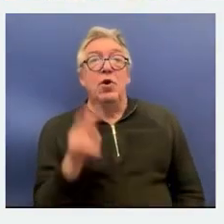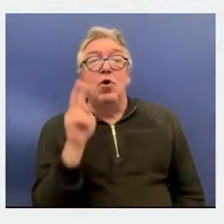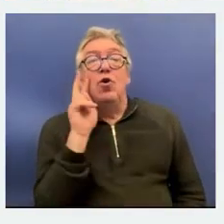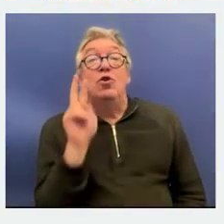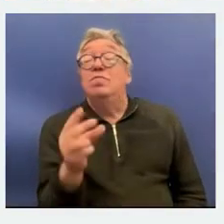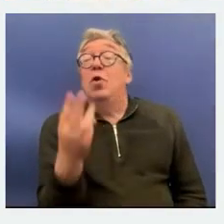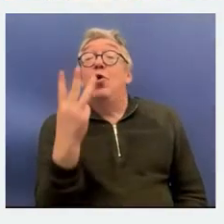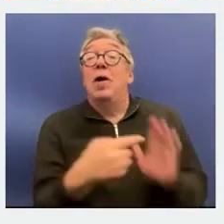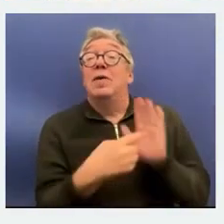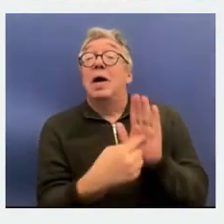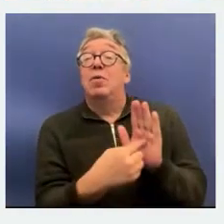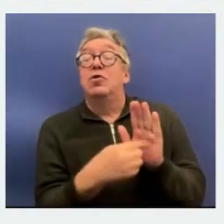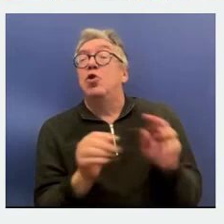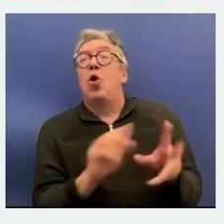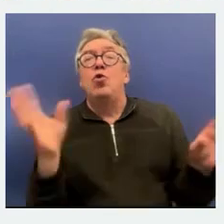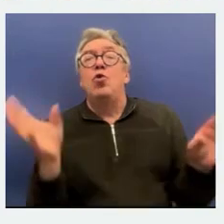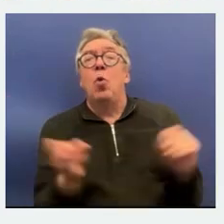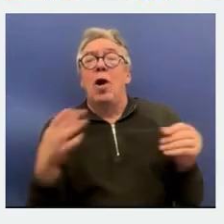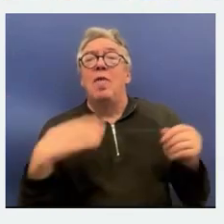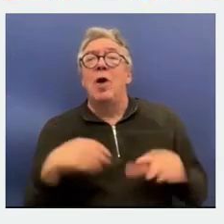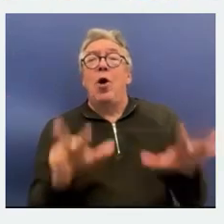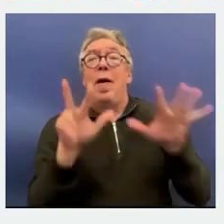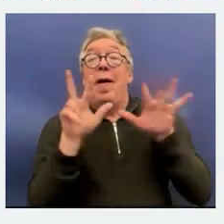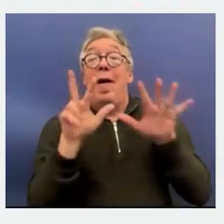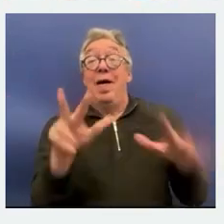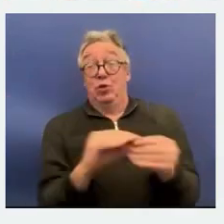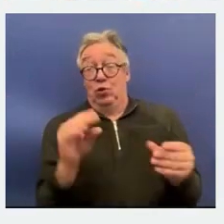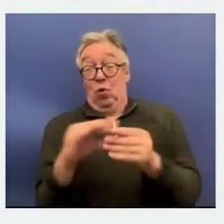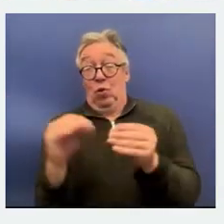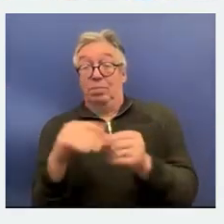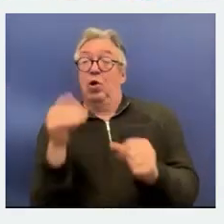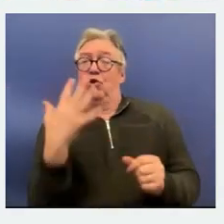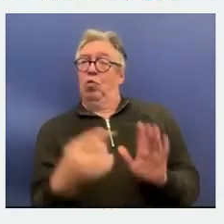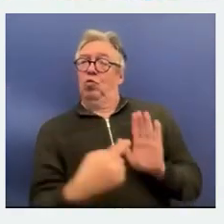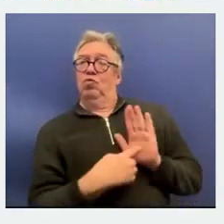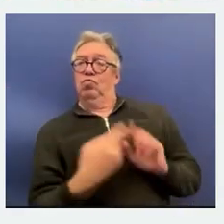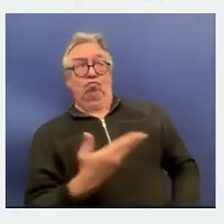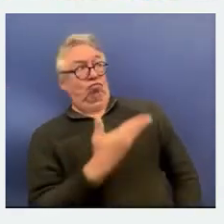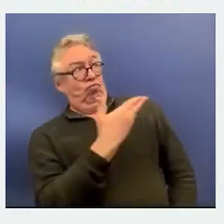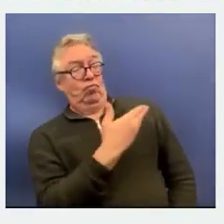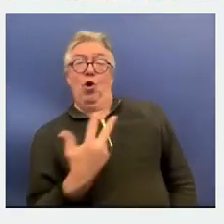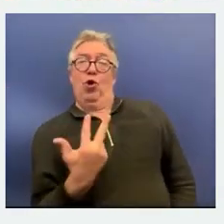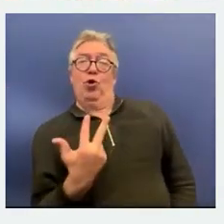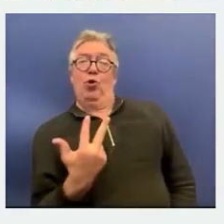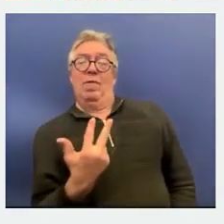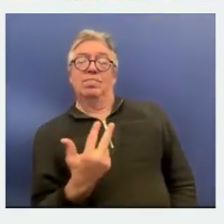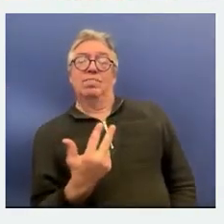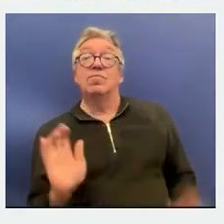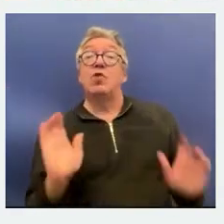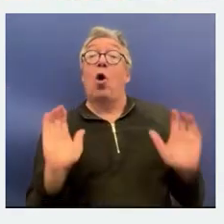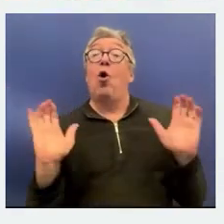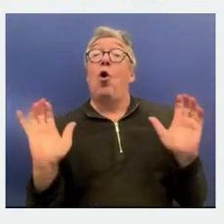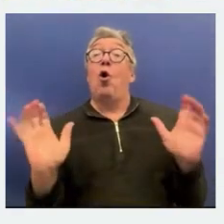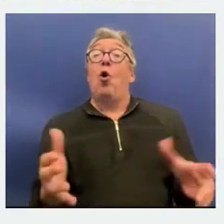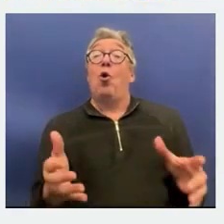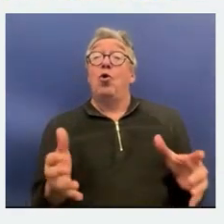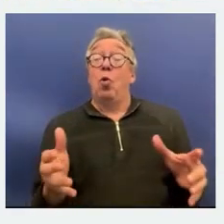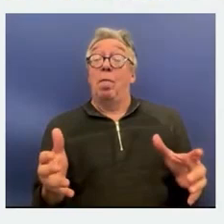in the package, we have 8 testimonies. So the class group can be divided into 8 subgroups.